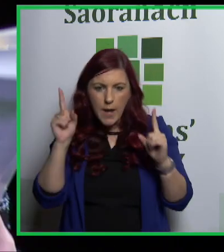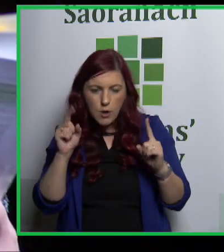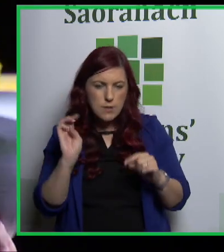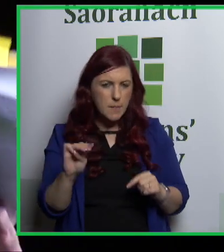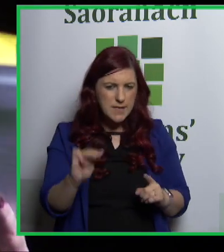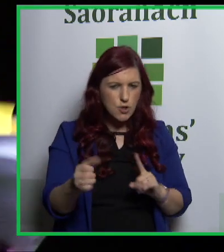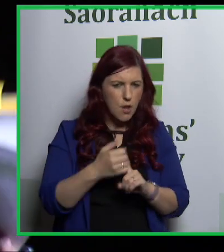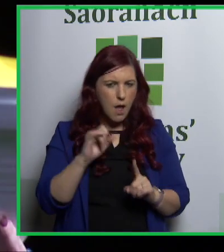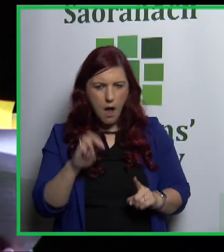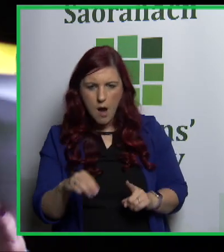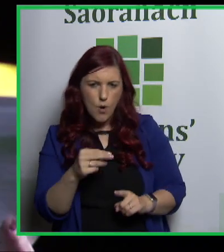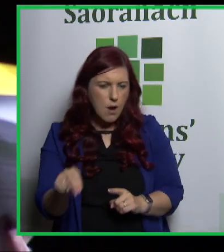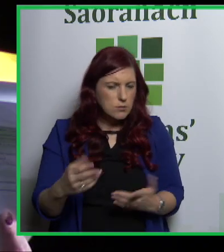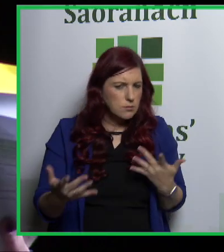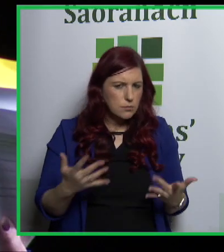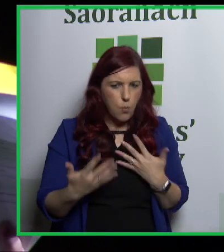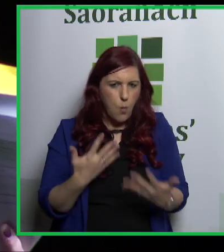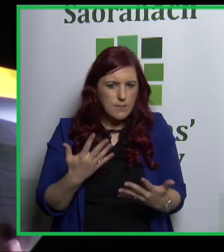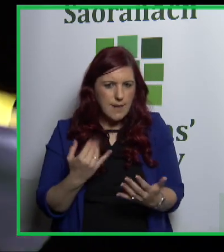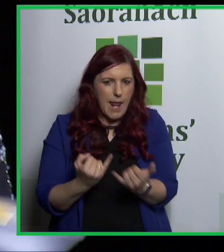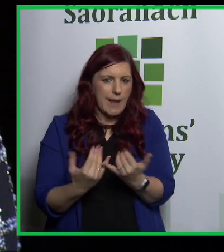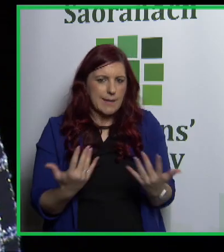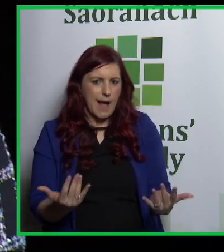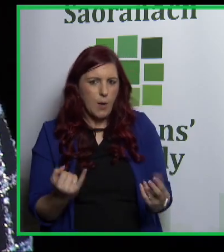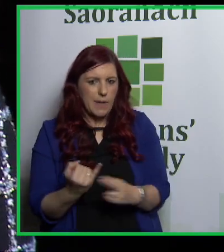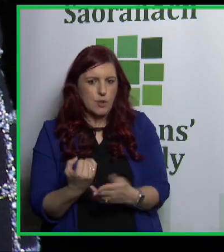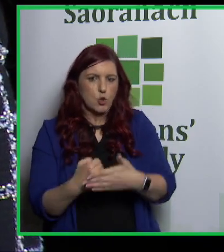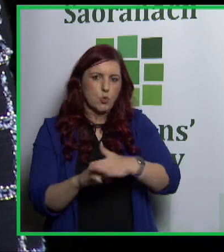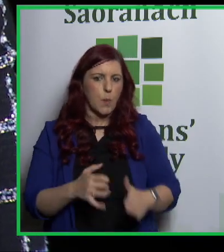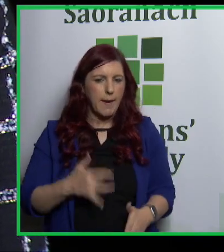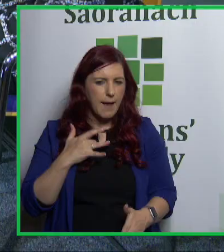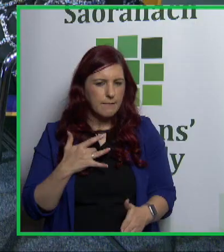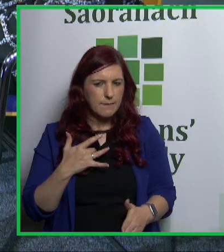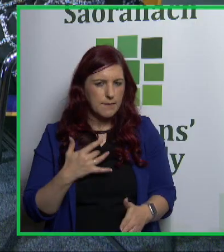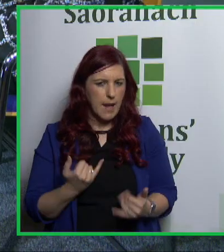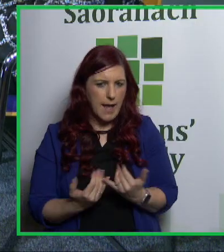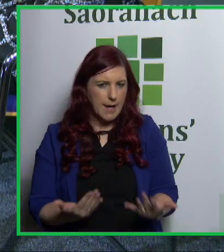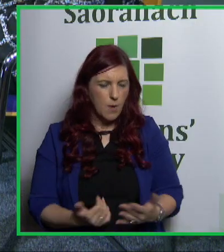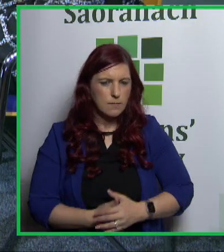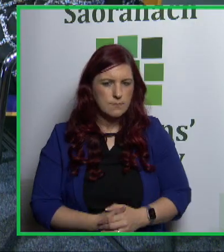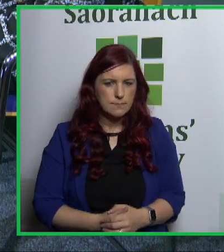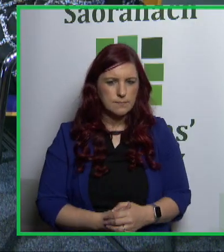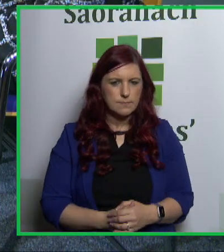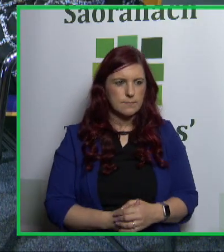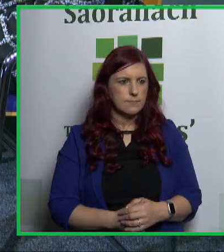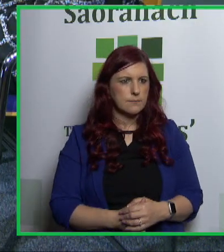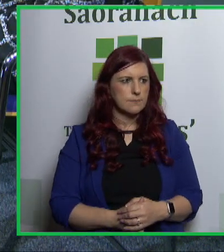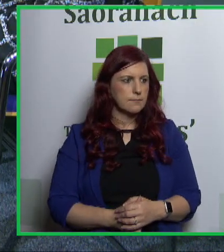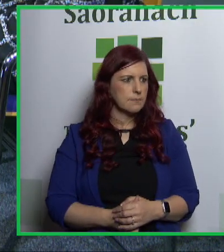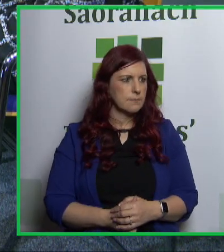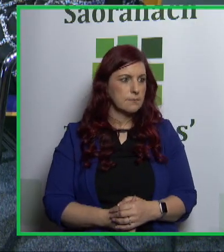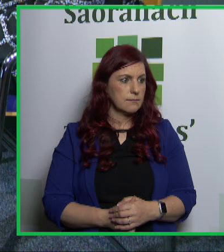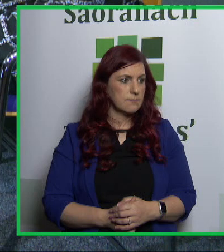not. What's it kind of like now in terms of the prevalence of drug use? So for students nowadays,